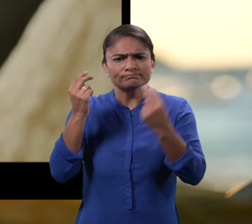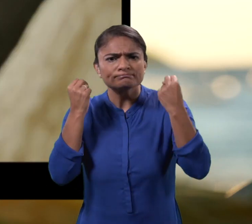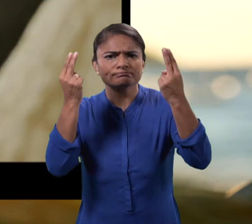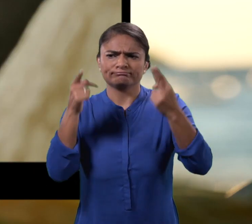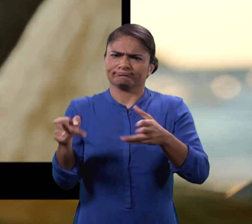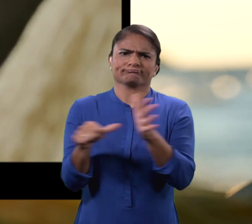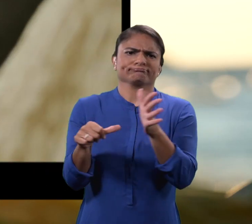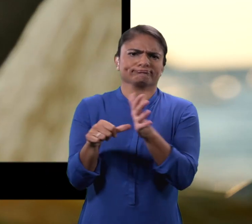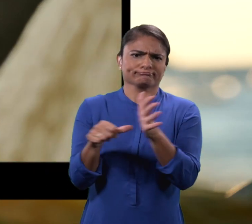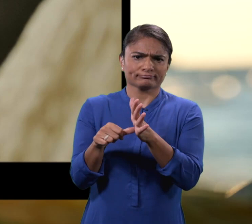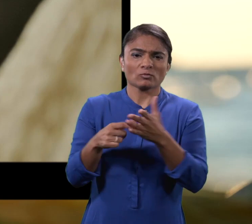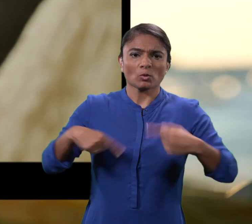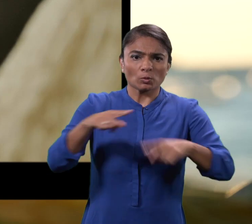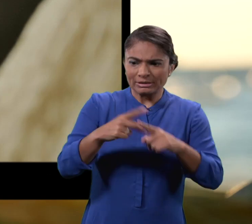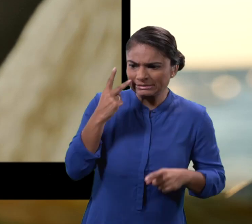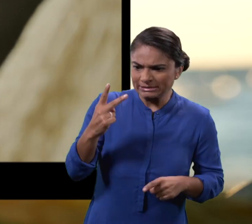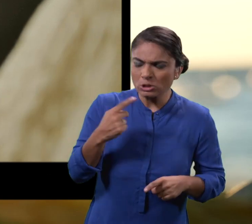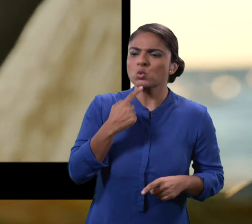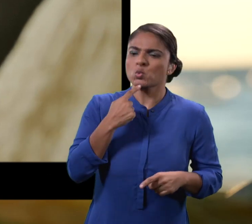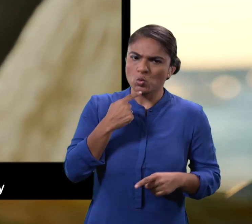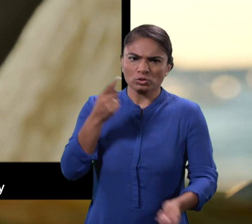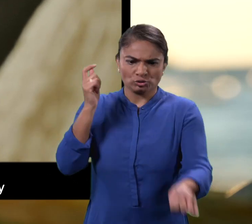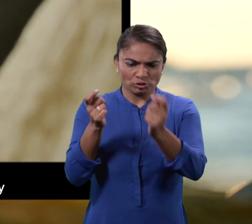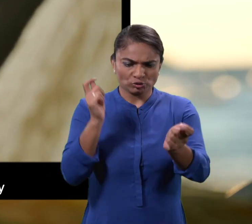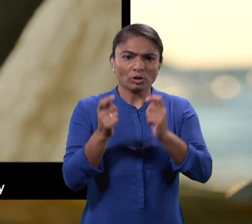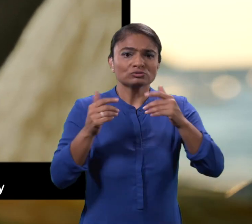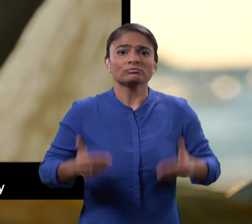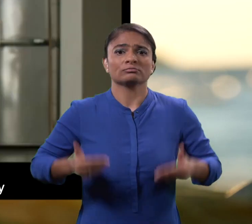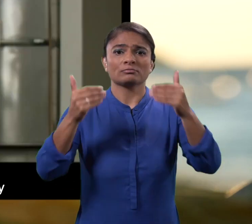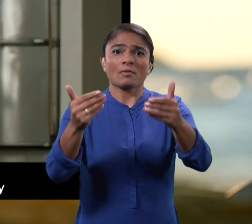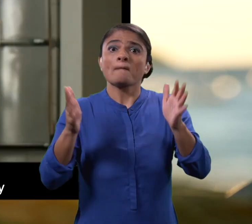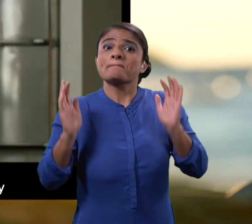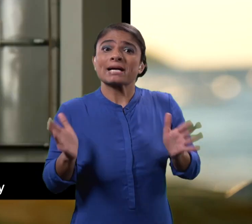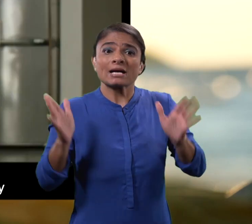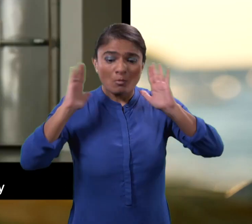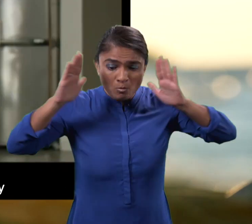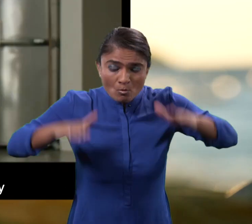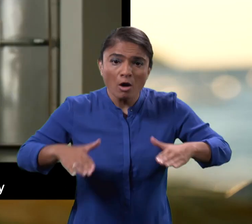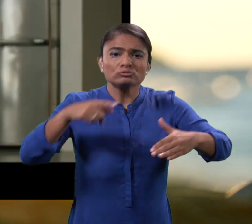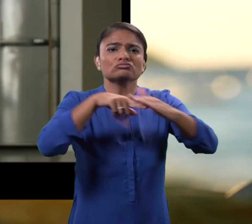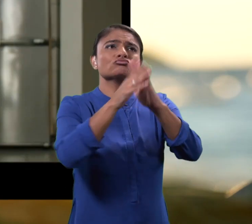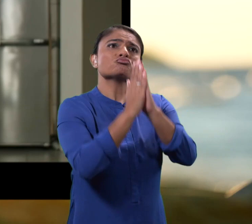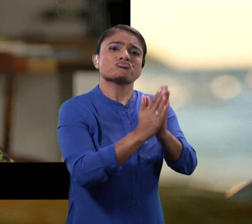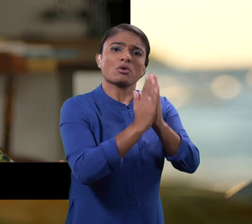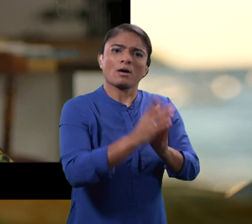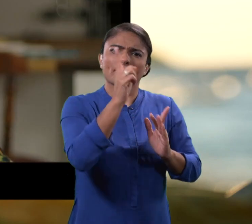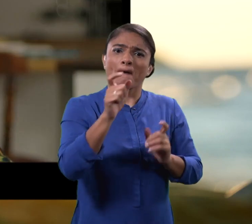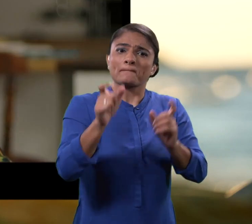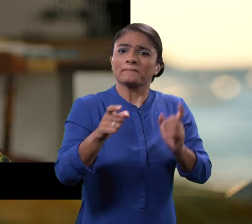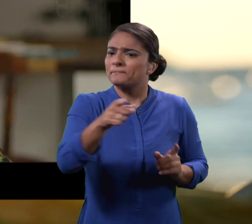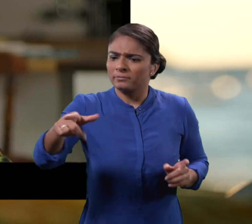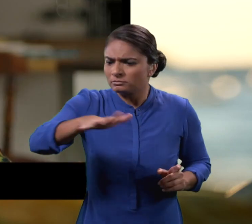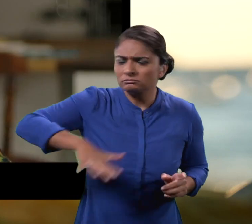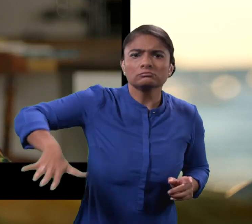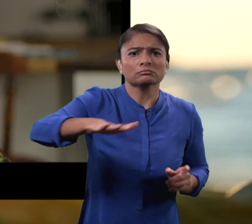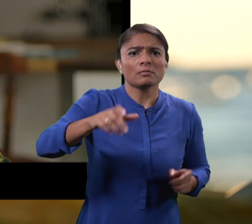very important. And when we make this change and move to the center, it's not just in the mosque coming to pray, but what other